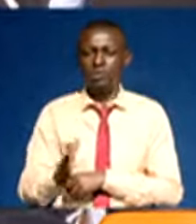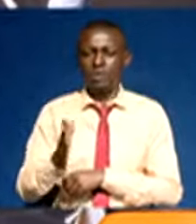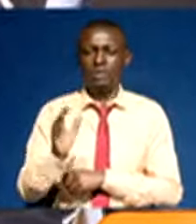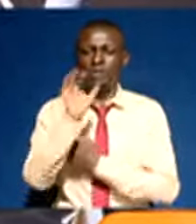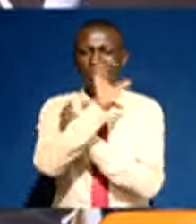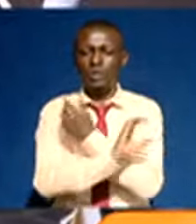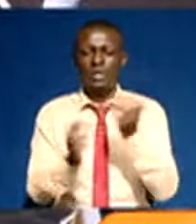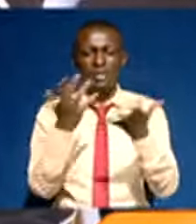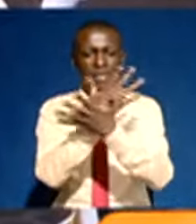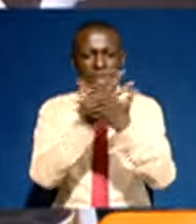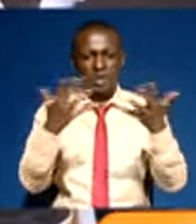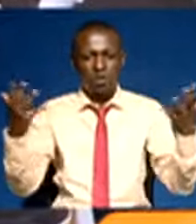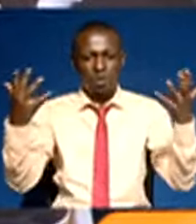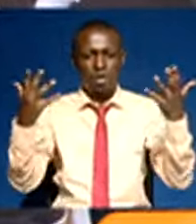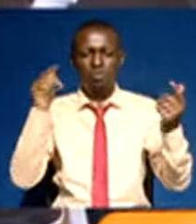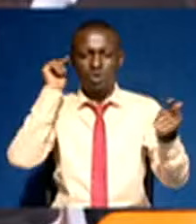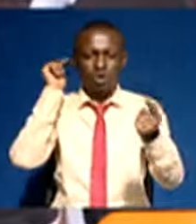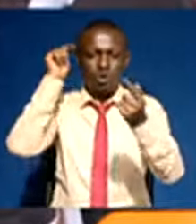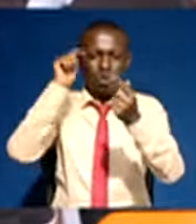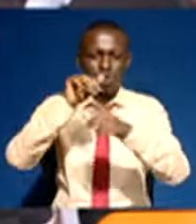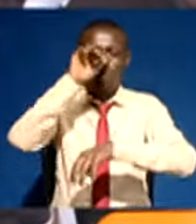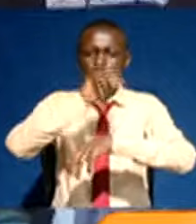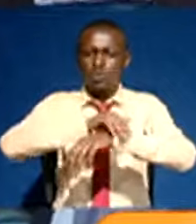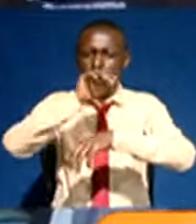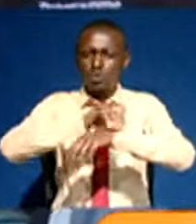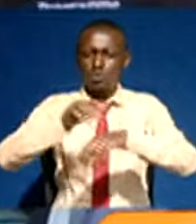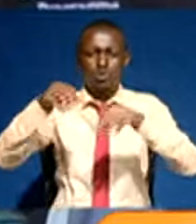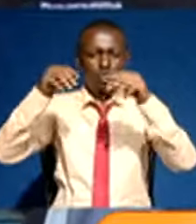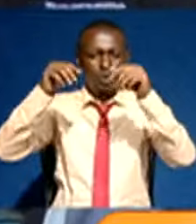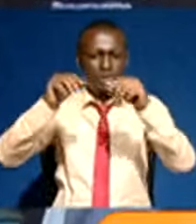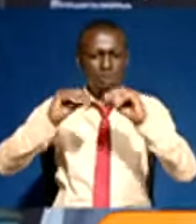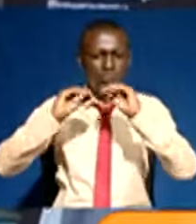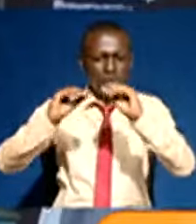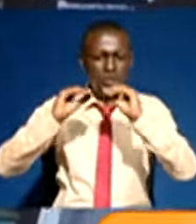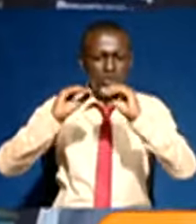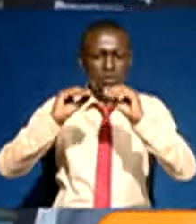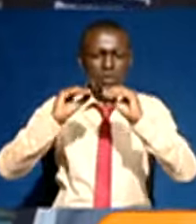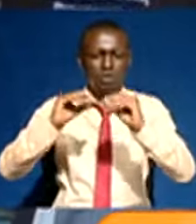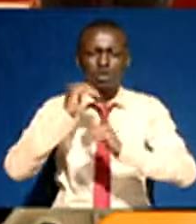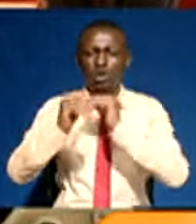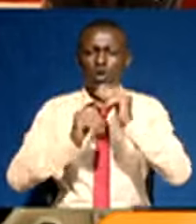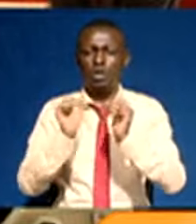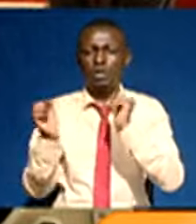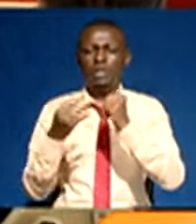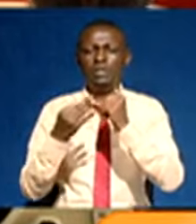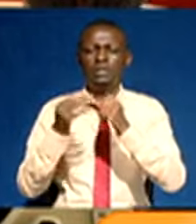the aim of instilling good qualities to Wings to Fly beneficiaries in 18 regions across the country.